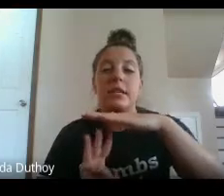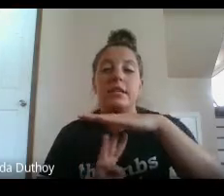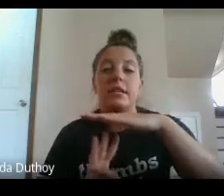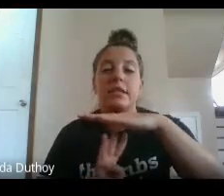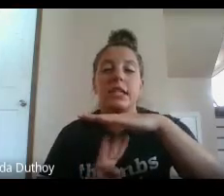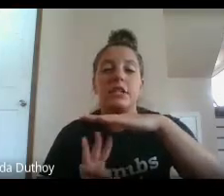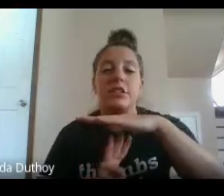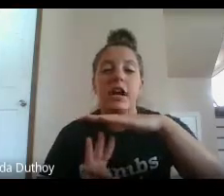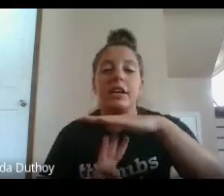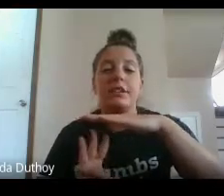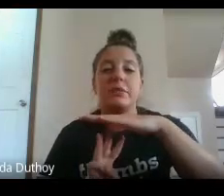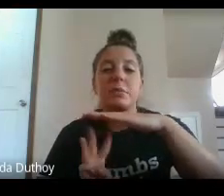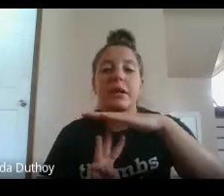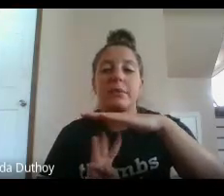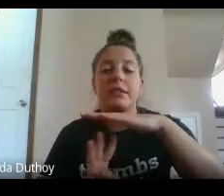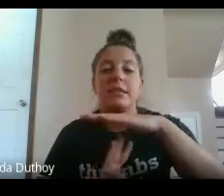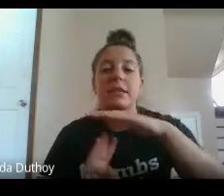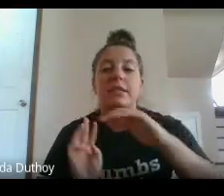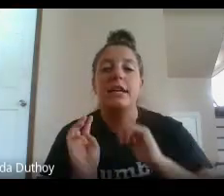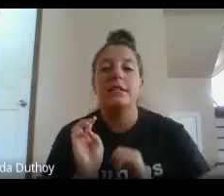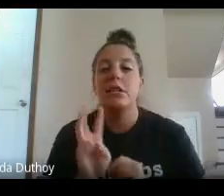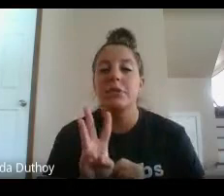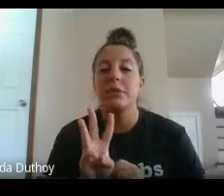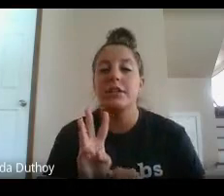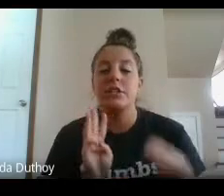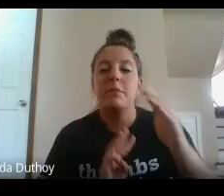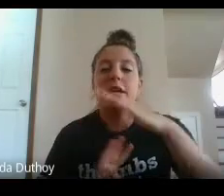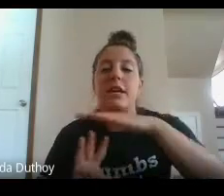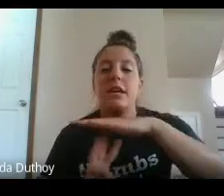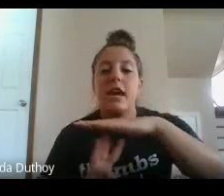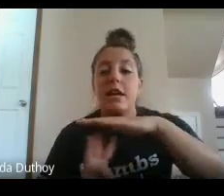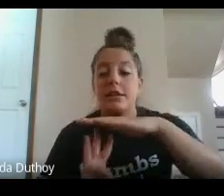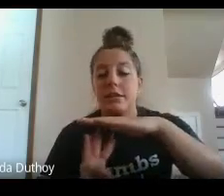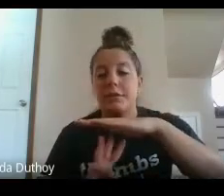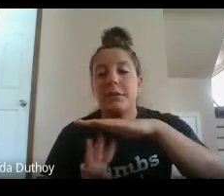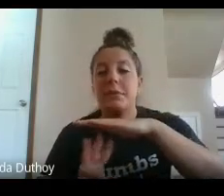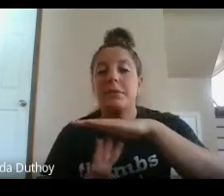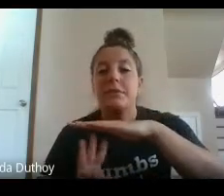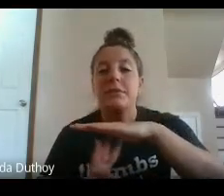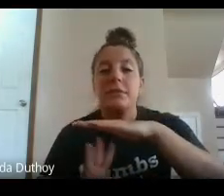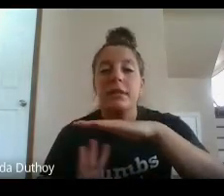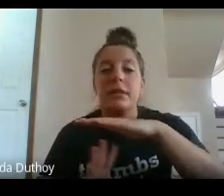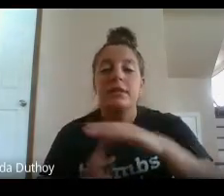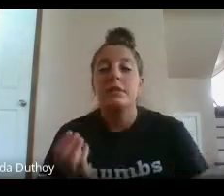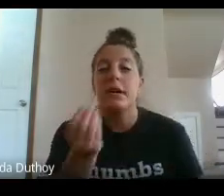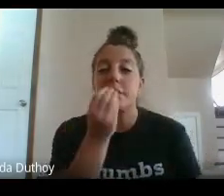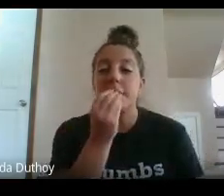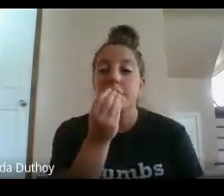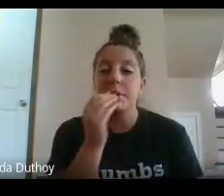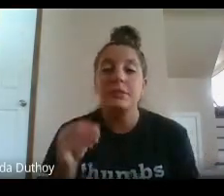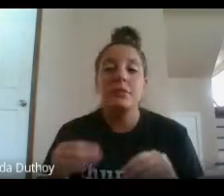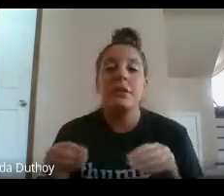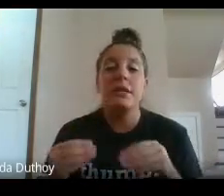this is initialized Wegmans because it has a W hand shape and it starts with a W. You